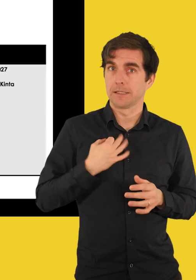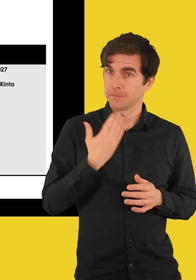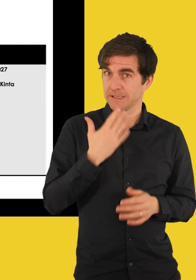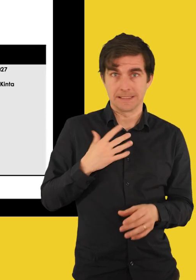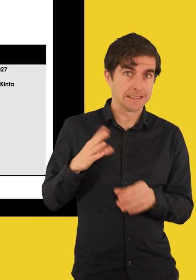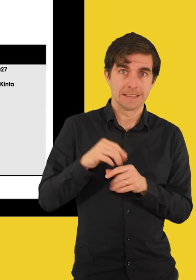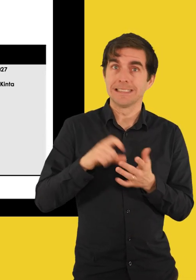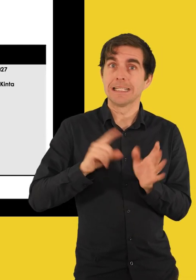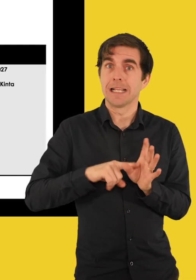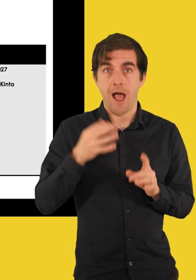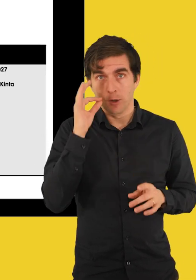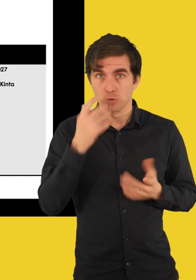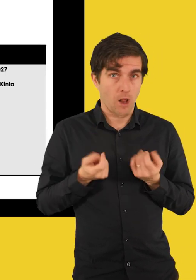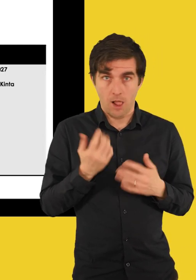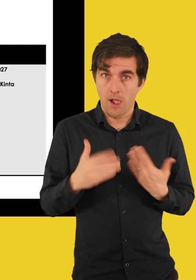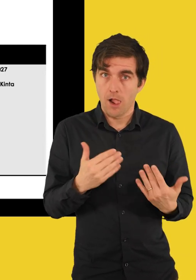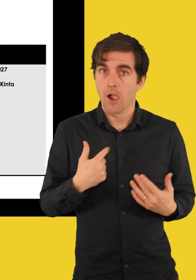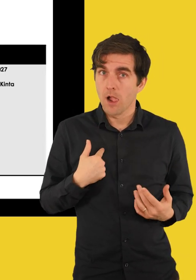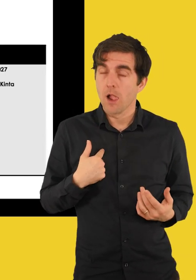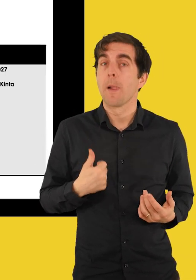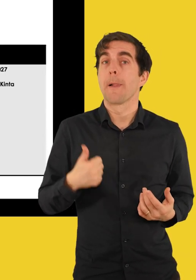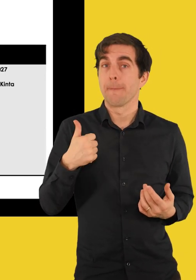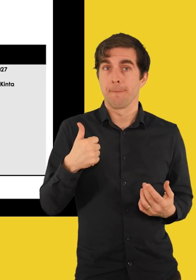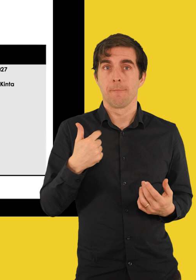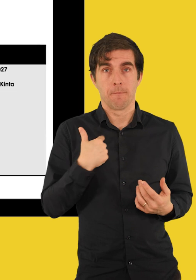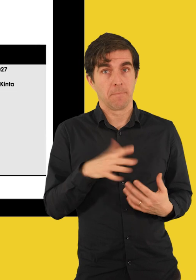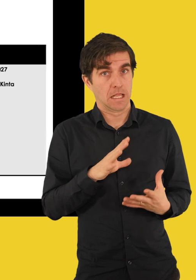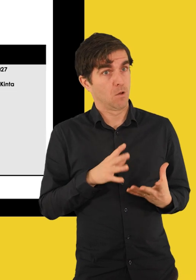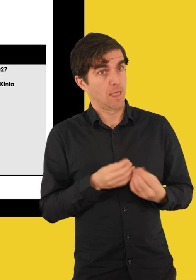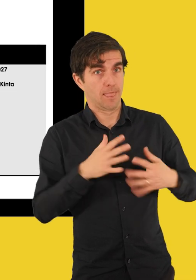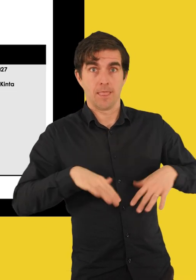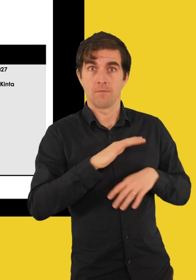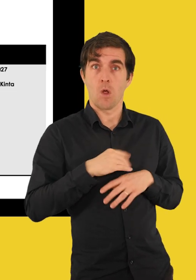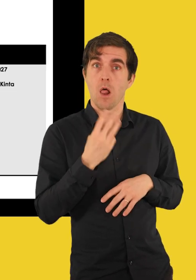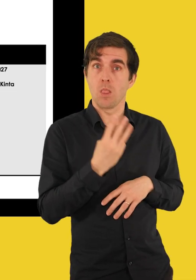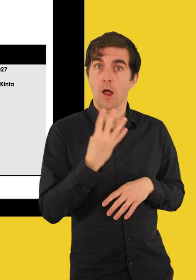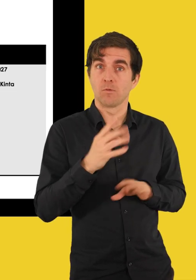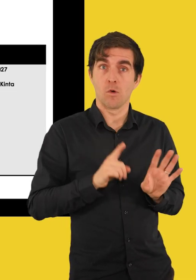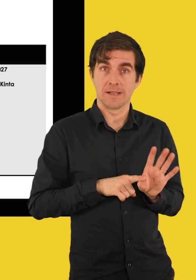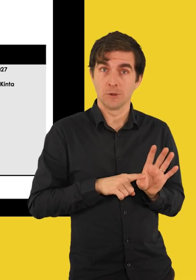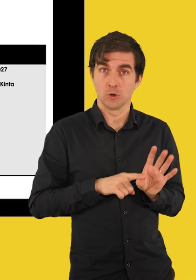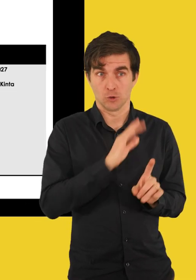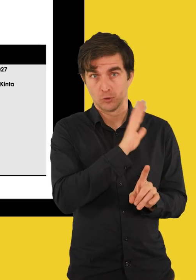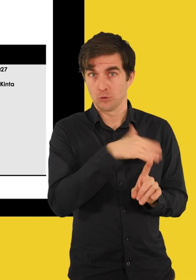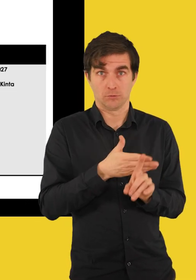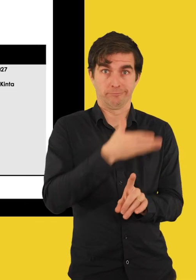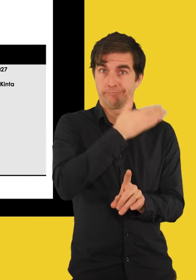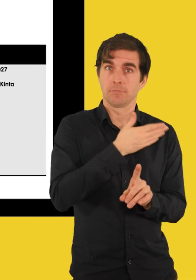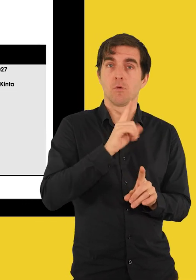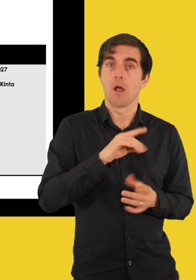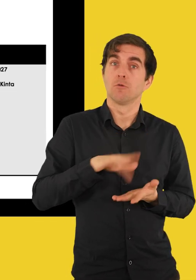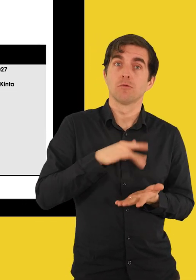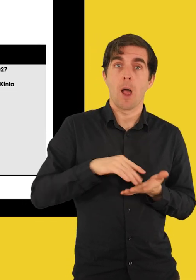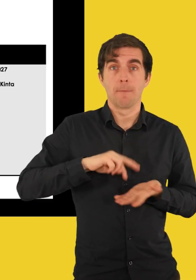Datuk Rumaizi, to join back the city council. I was with the city council for 34 years before as a